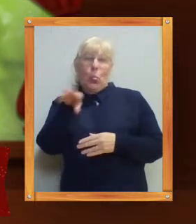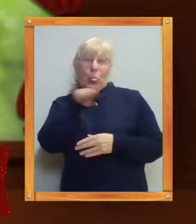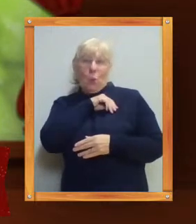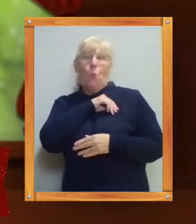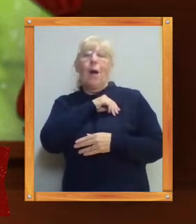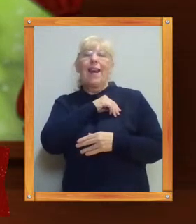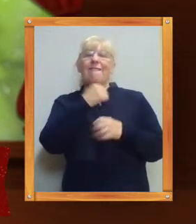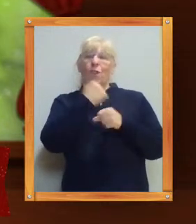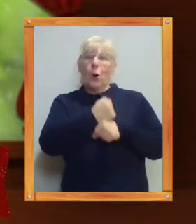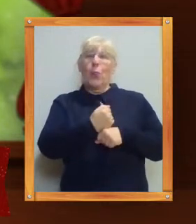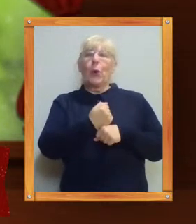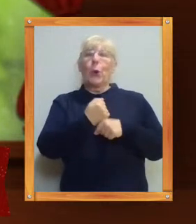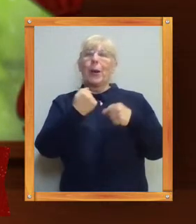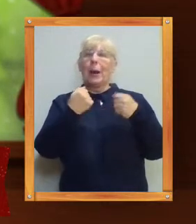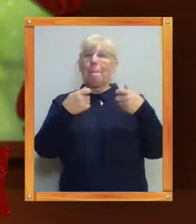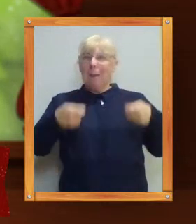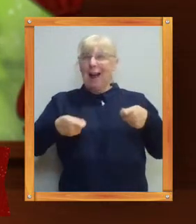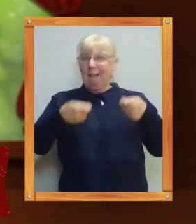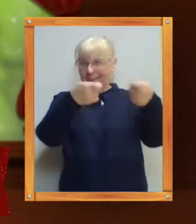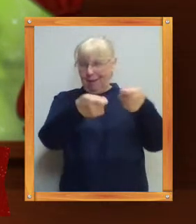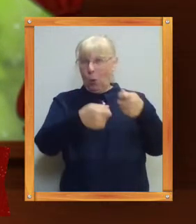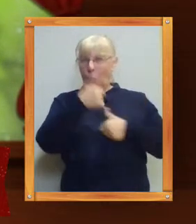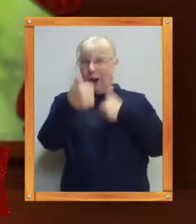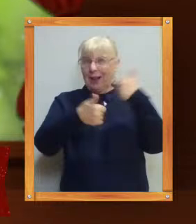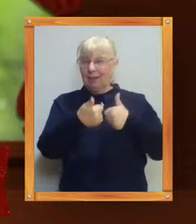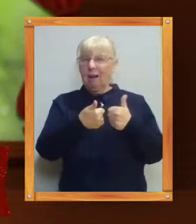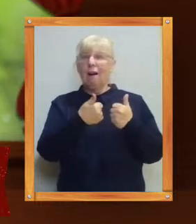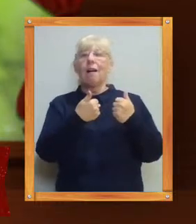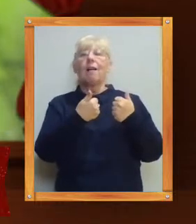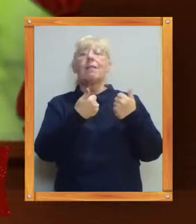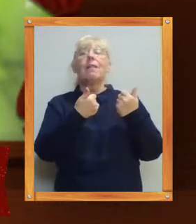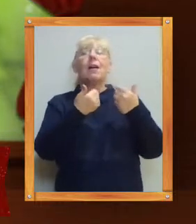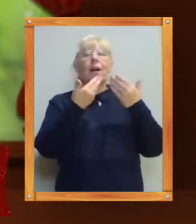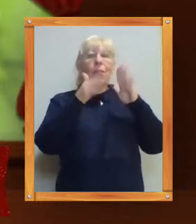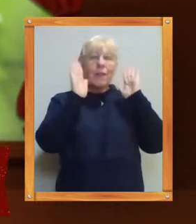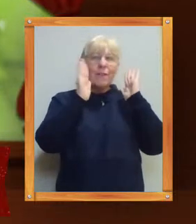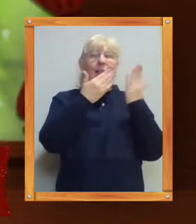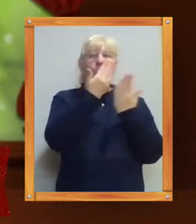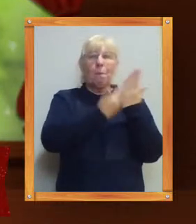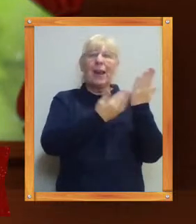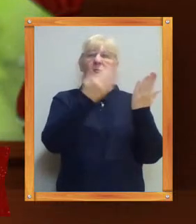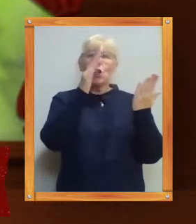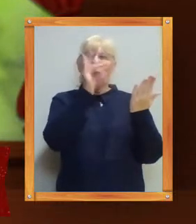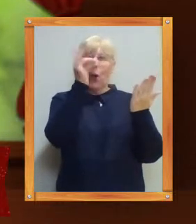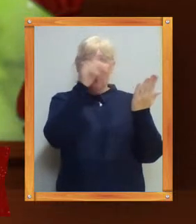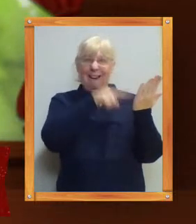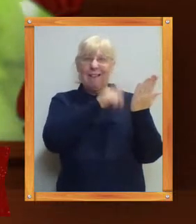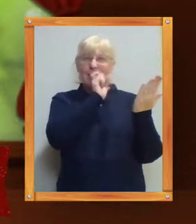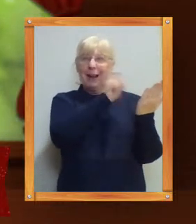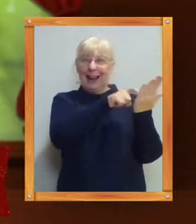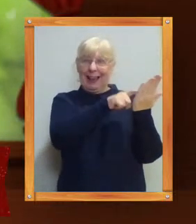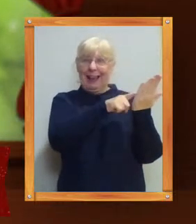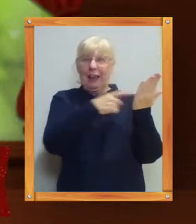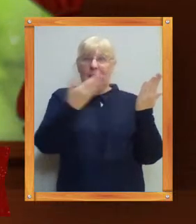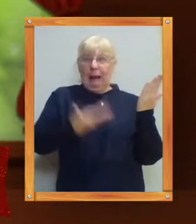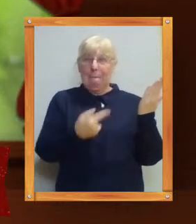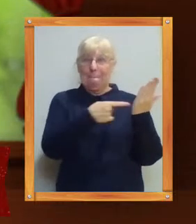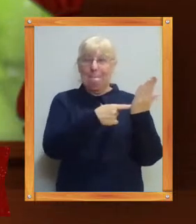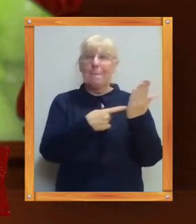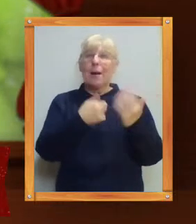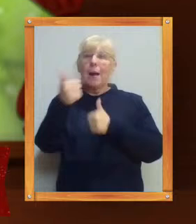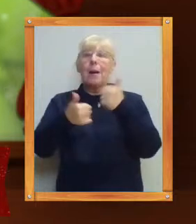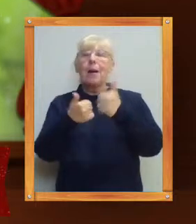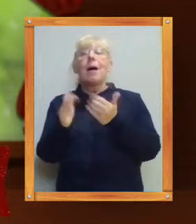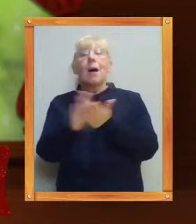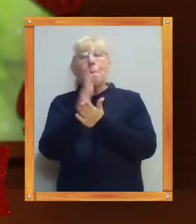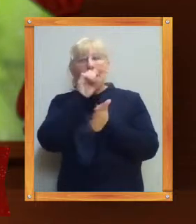and Newtownabbey page and claim your prize. Michelle McCann, our next winner tonight. Happy Christmas to you and the family, Michelle. I